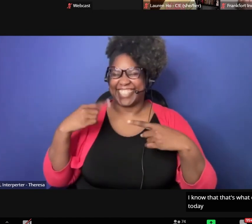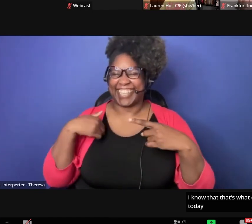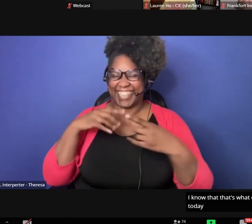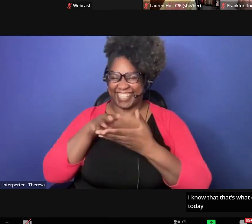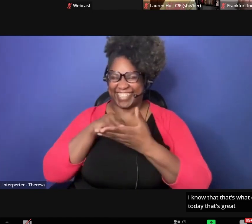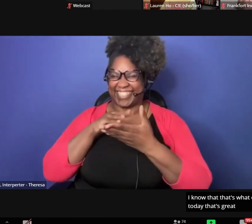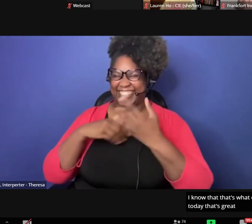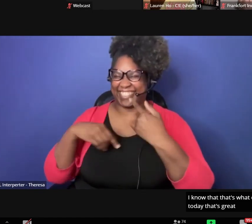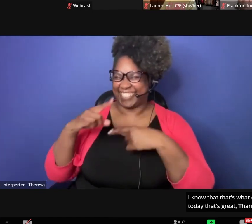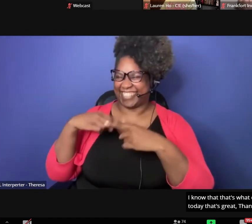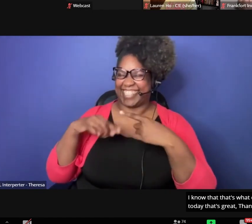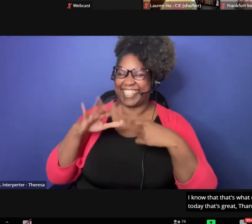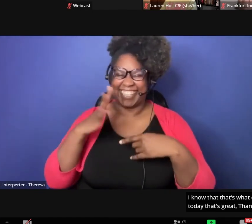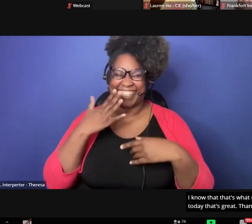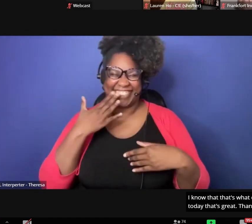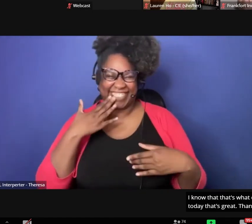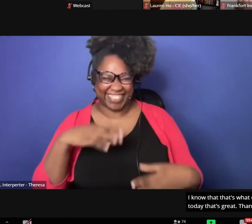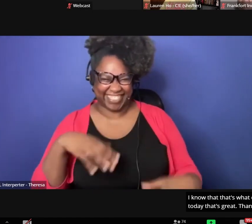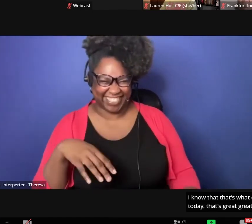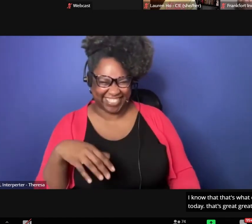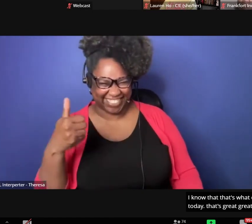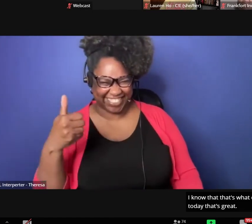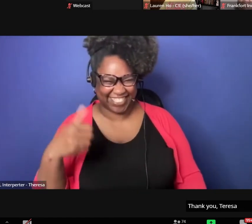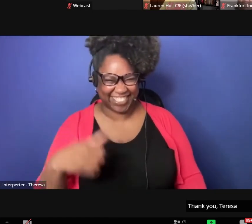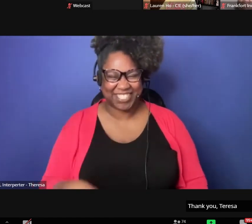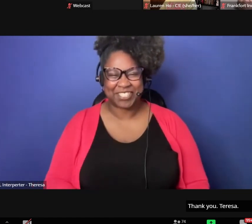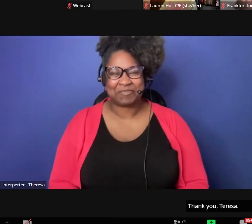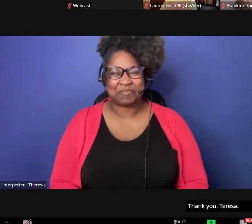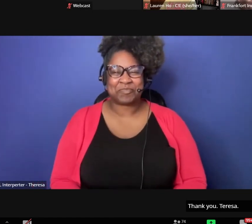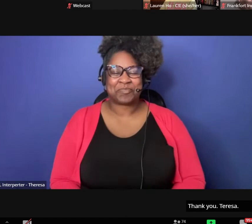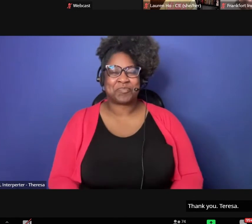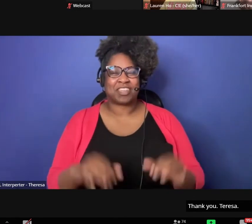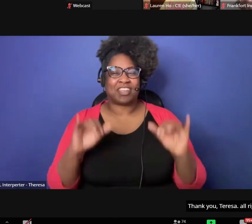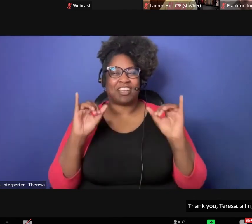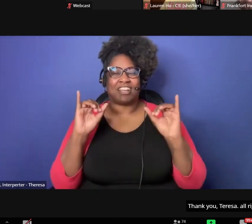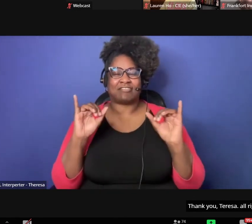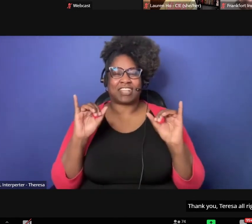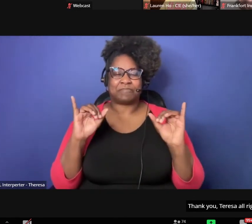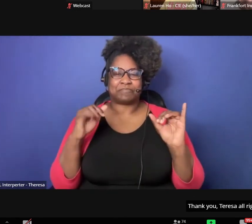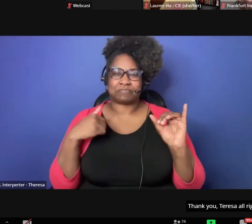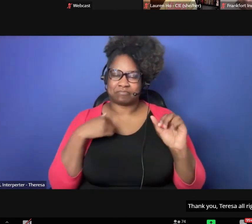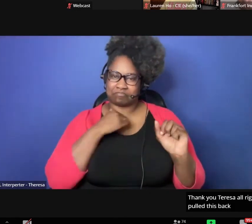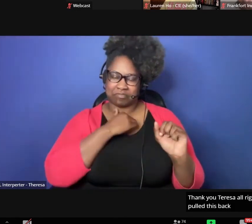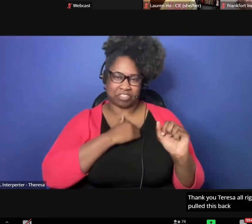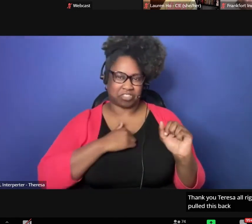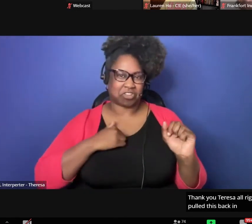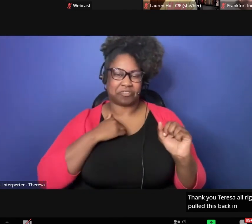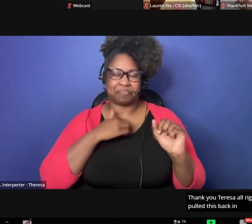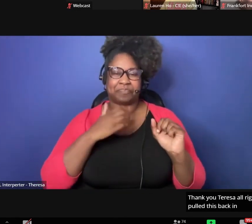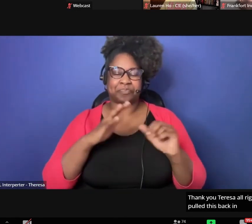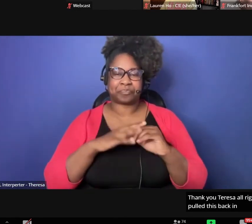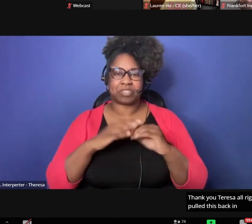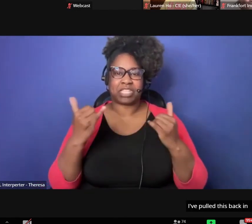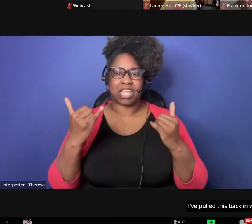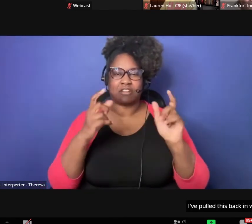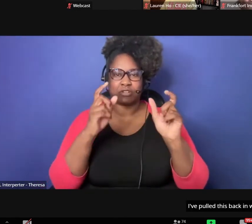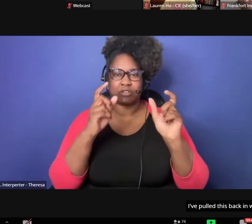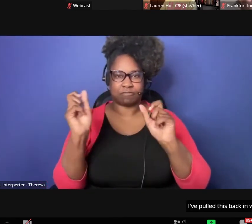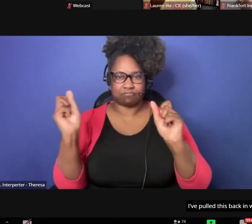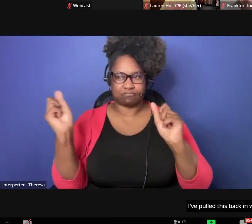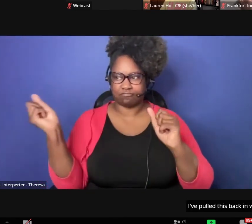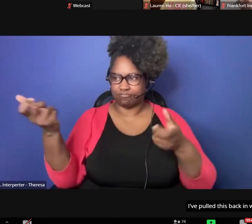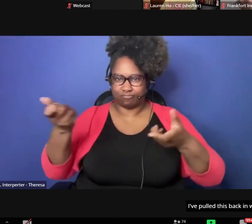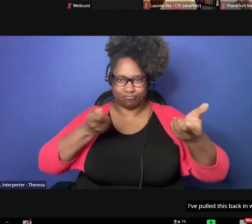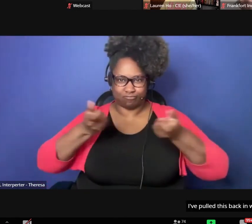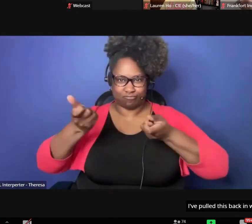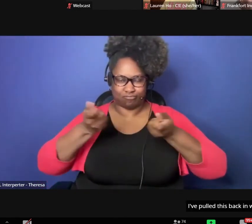That's great. Thank you, Teresa. All right. Well, I'm sorry to have pulled this back in while I know